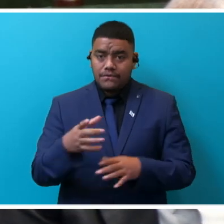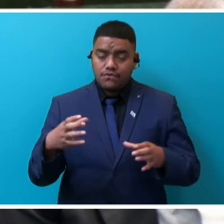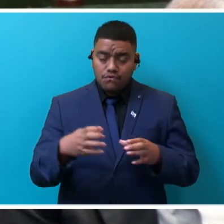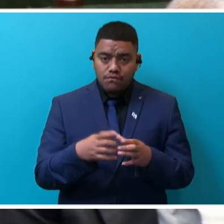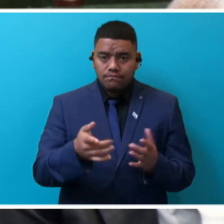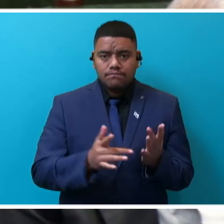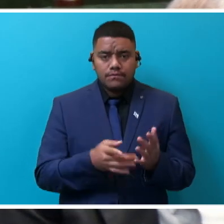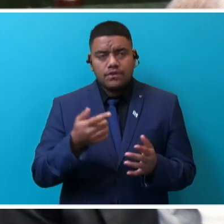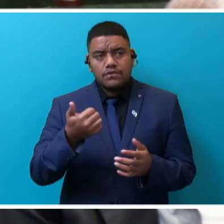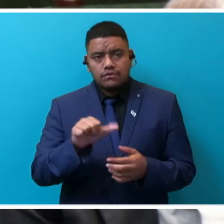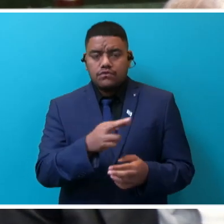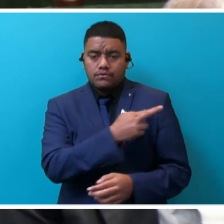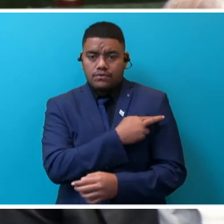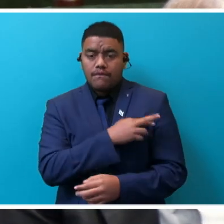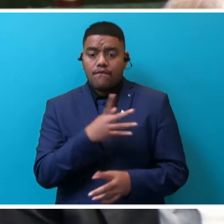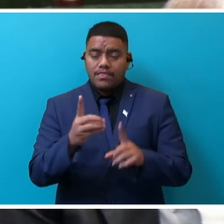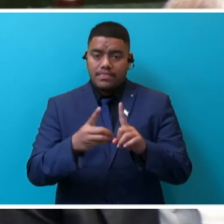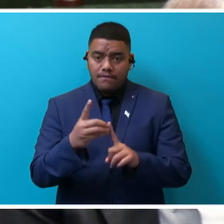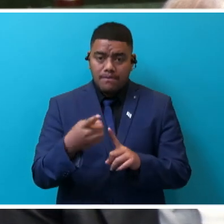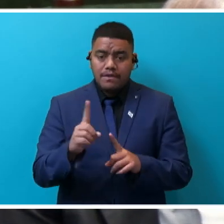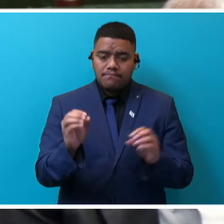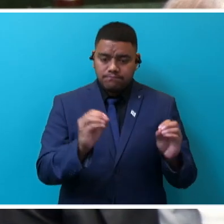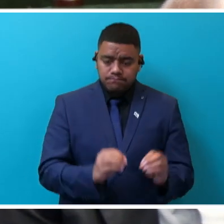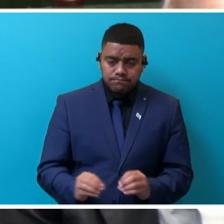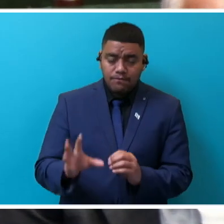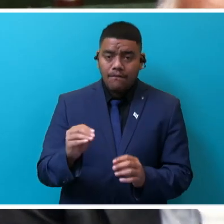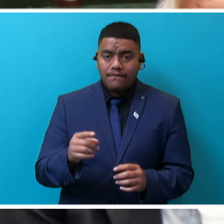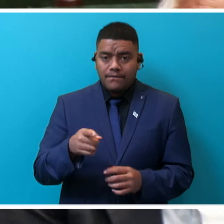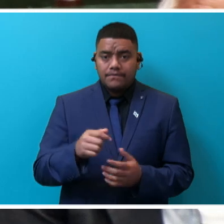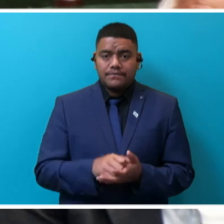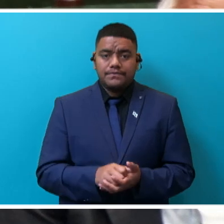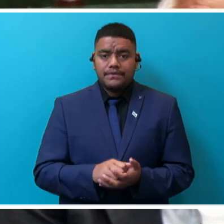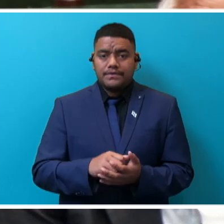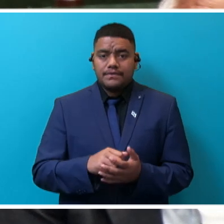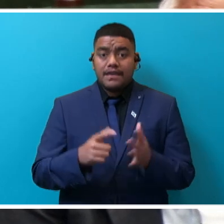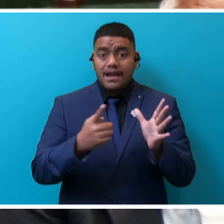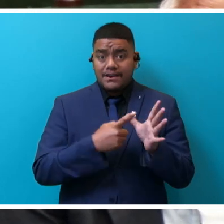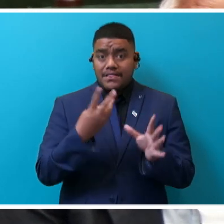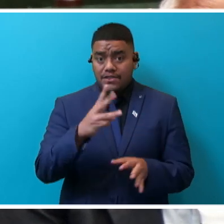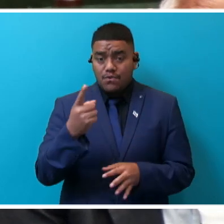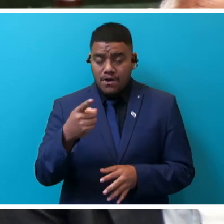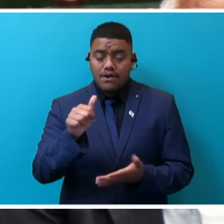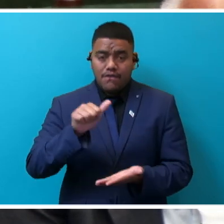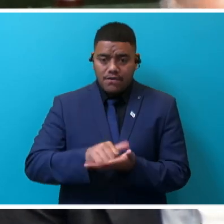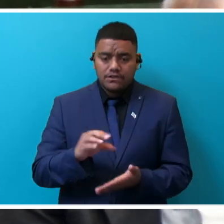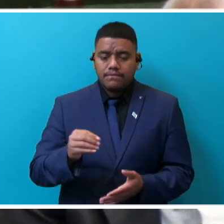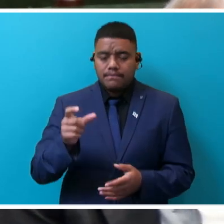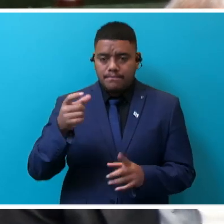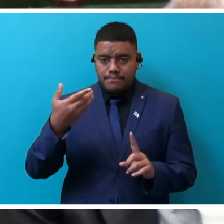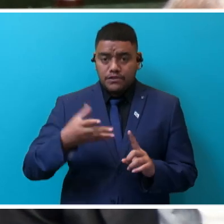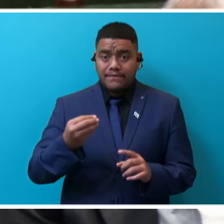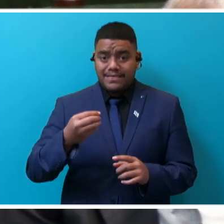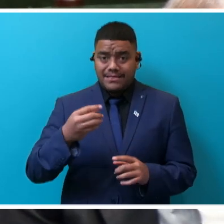overarching responsibility for the development and operationalization of Article 31 of the Convention on the Rights of Persons with Disabilities